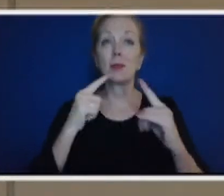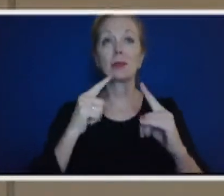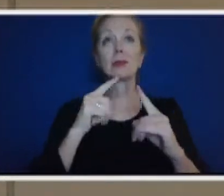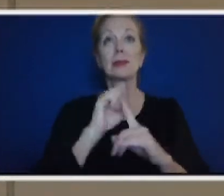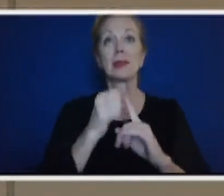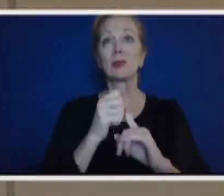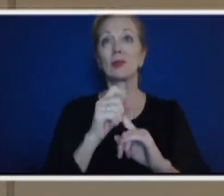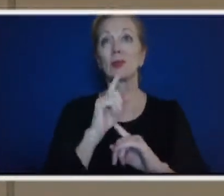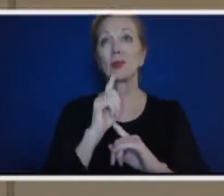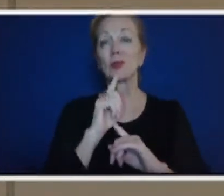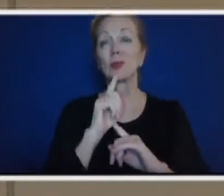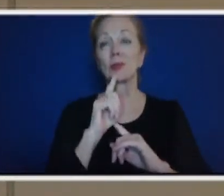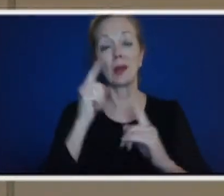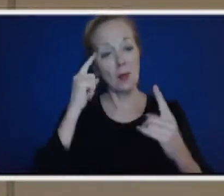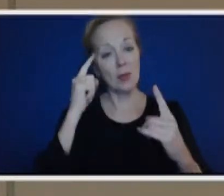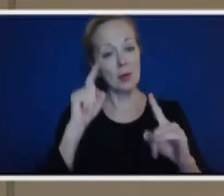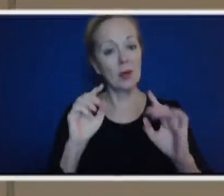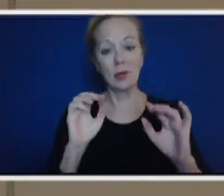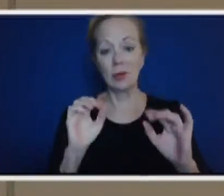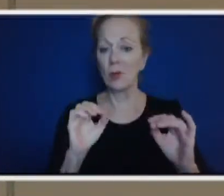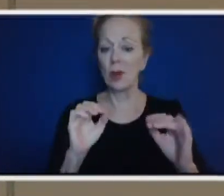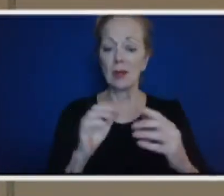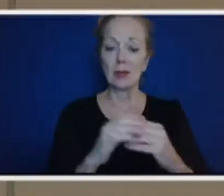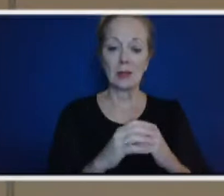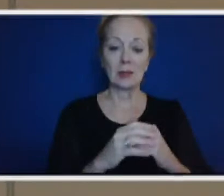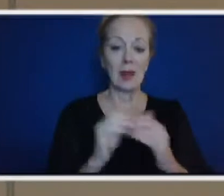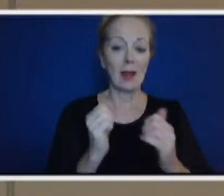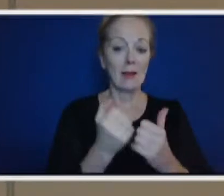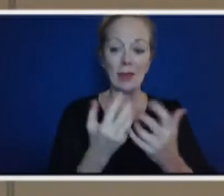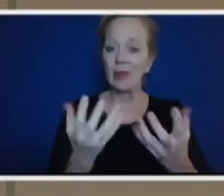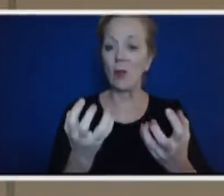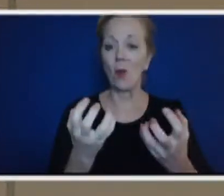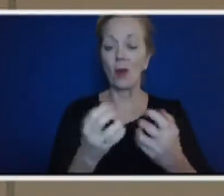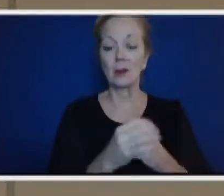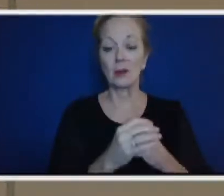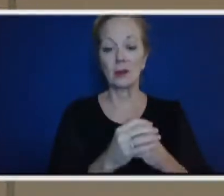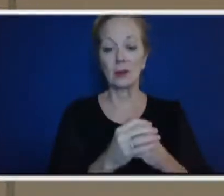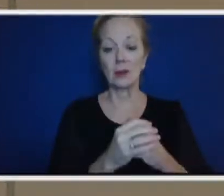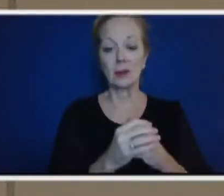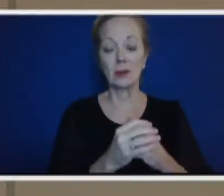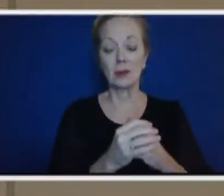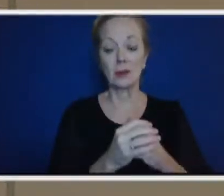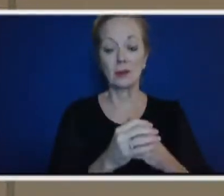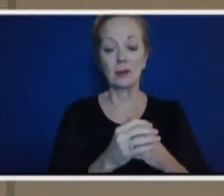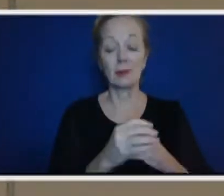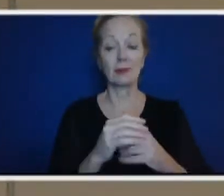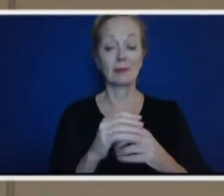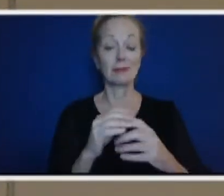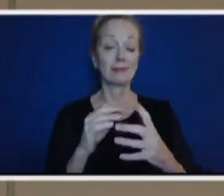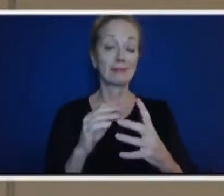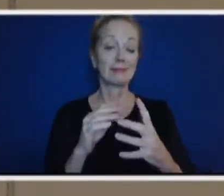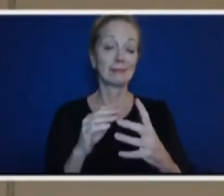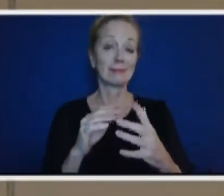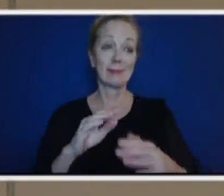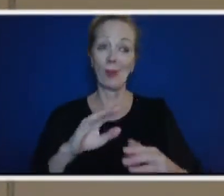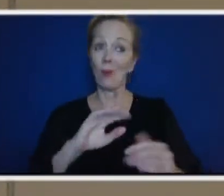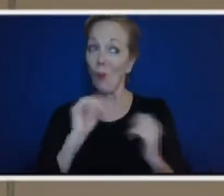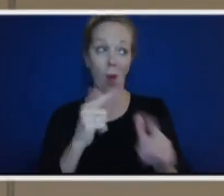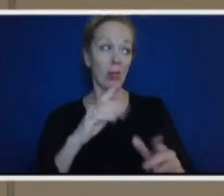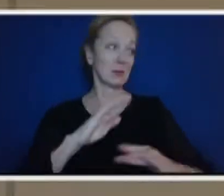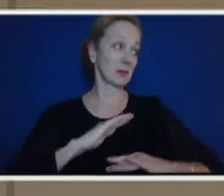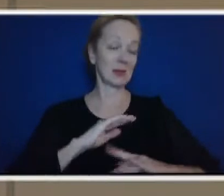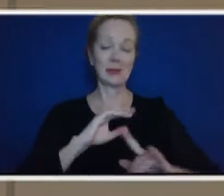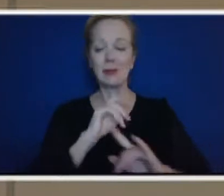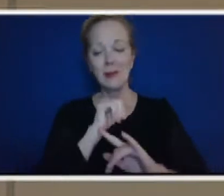true compromise. Nobody got exactly everything that they wanted. But one of the things that got, if I'm remembering correctly,